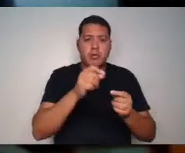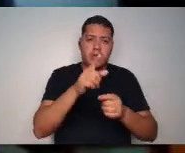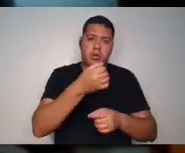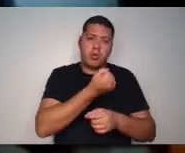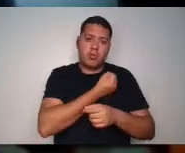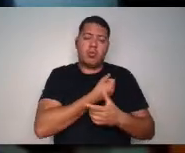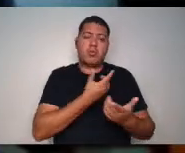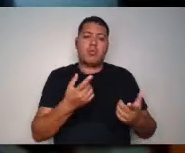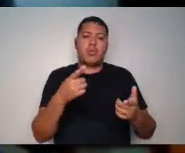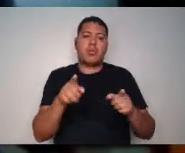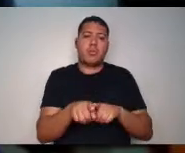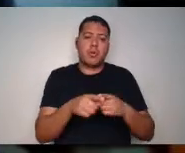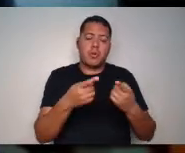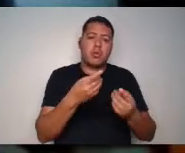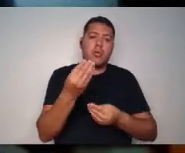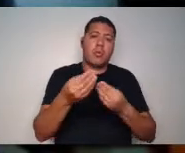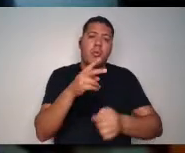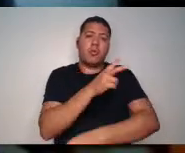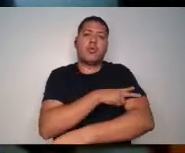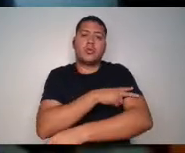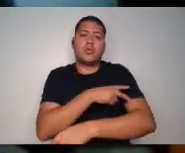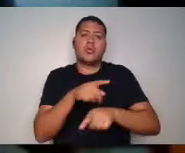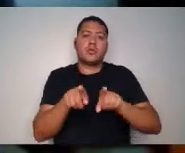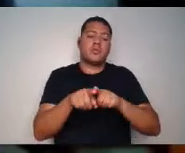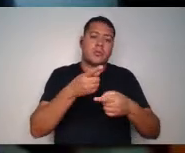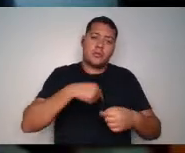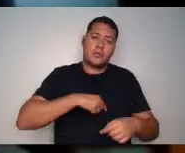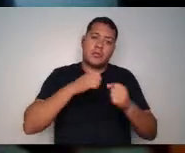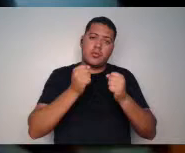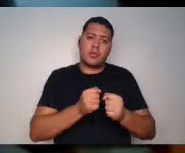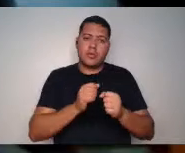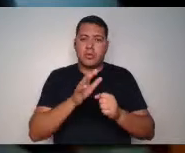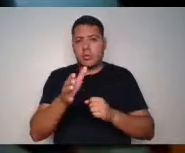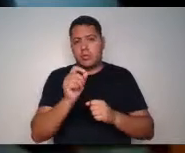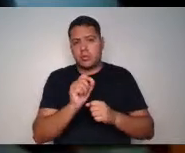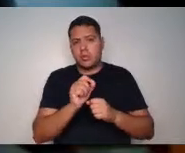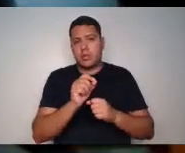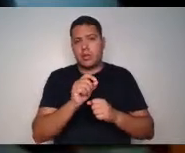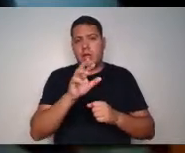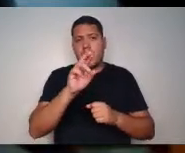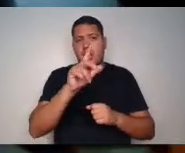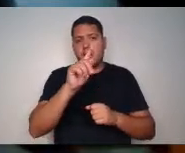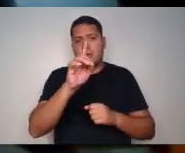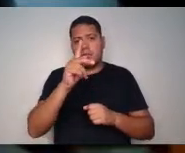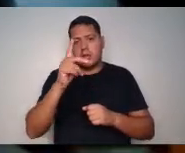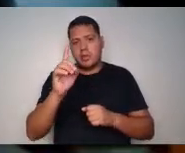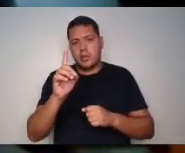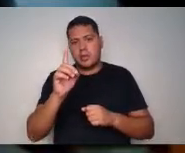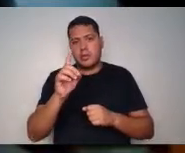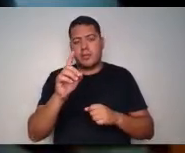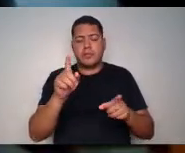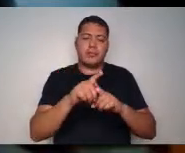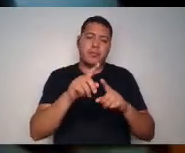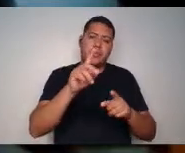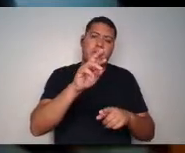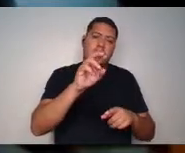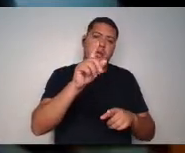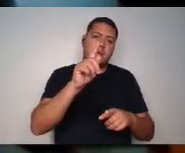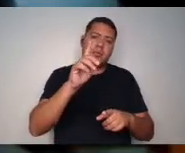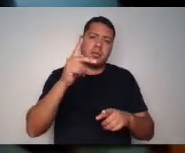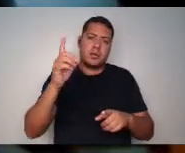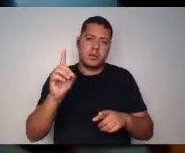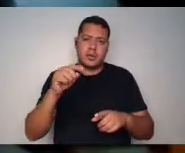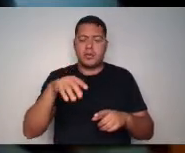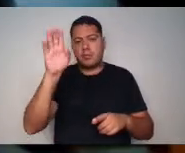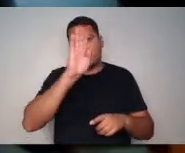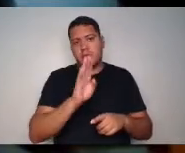work and how the management is made. And on the other hand, we can also use the LGPD in